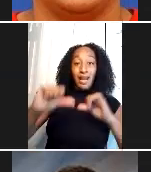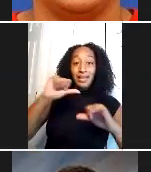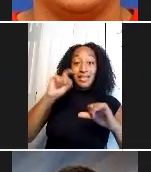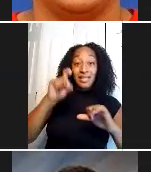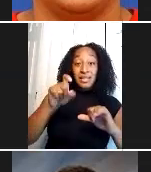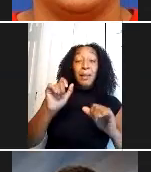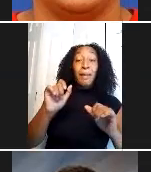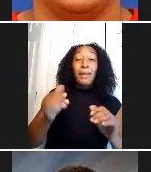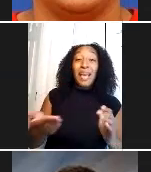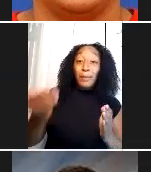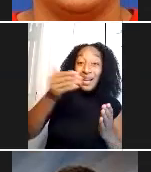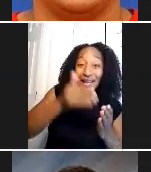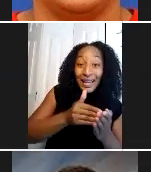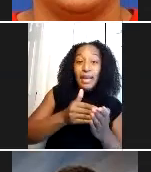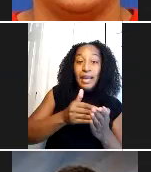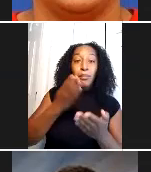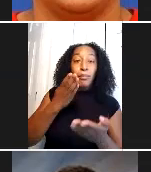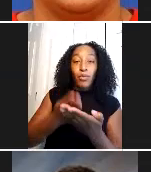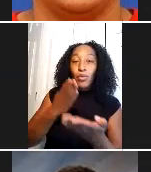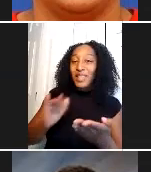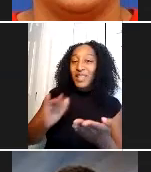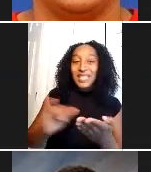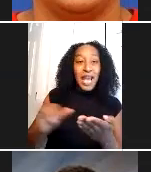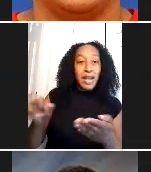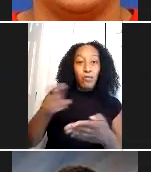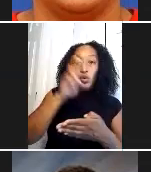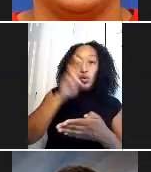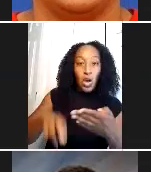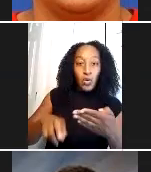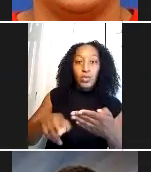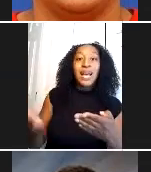that often guides the future work that will be done.